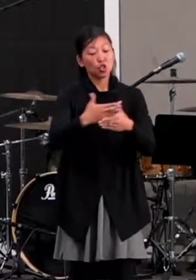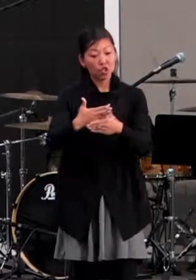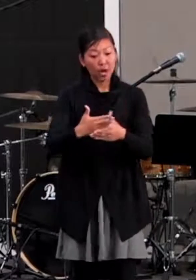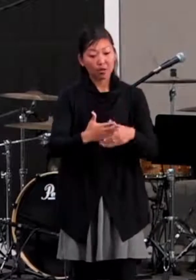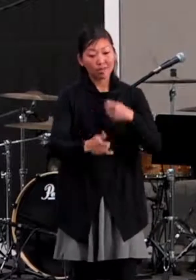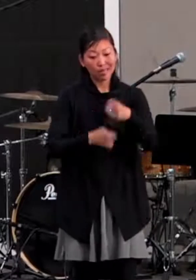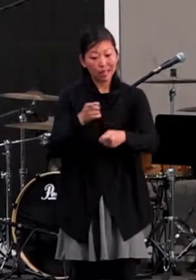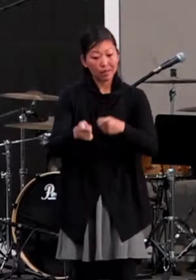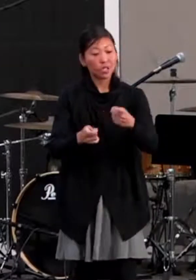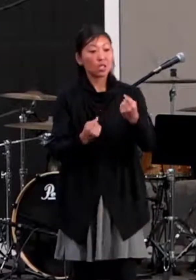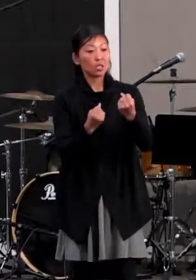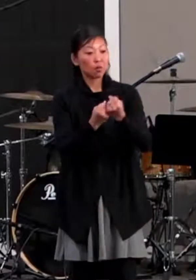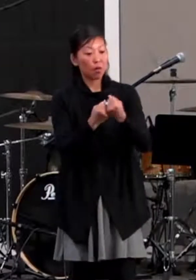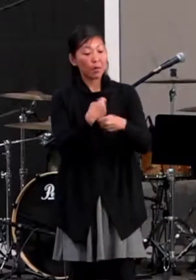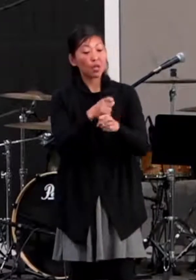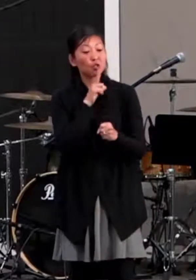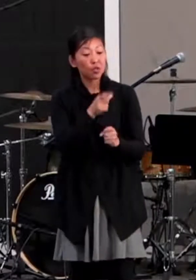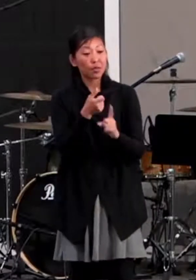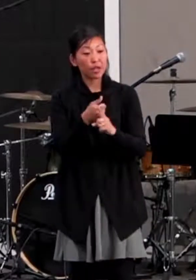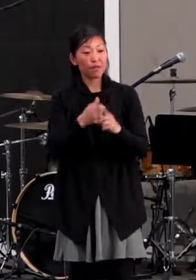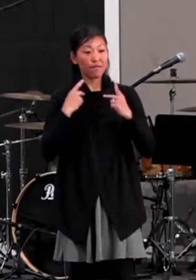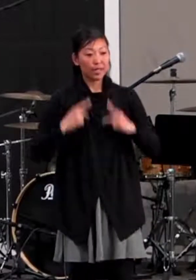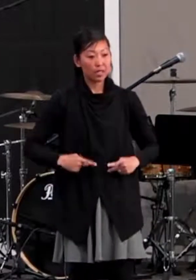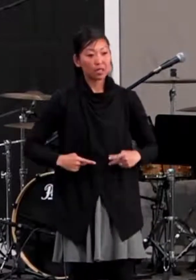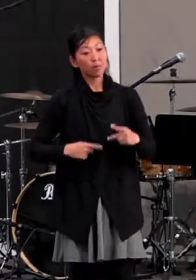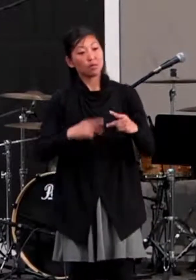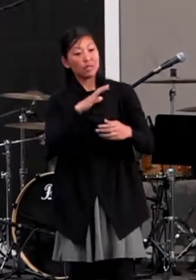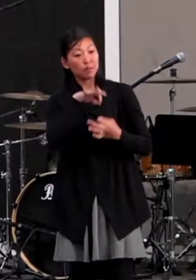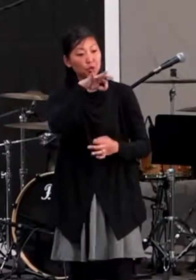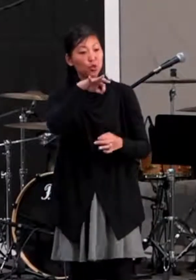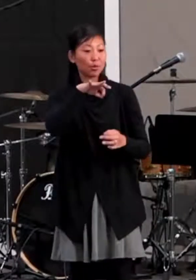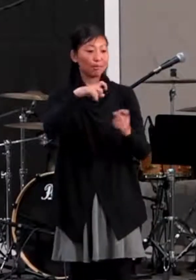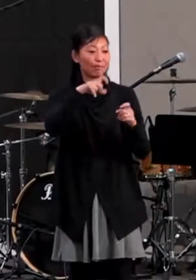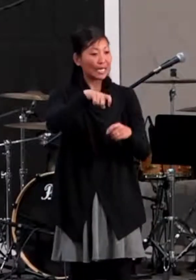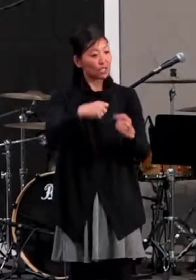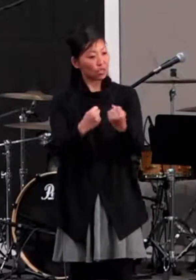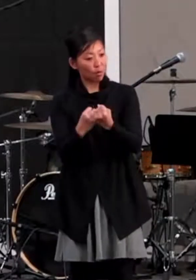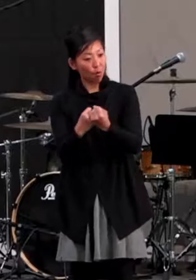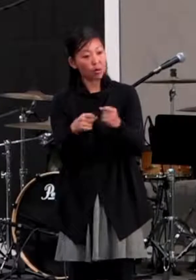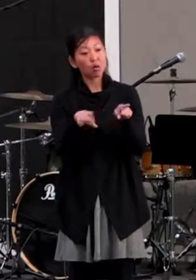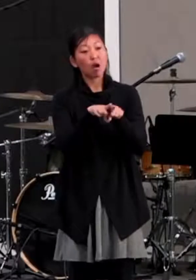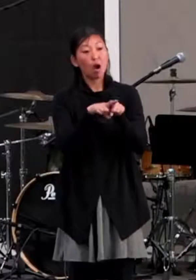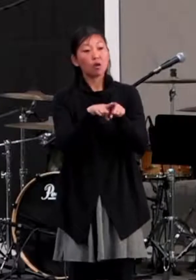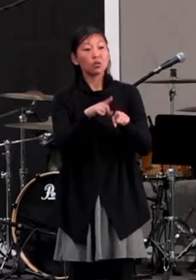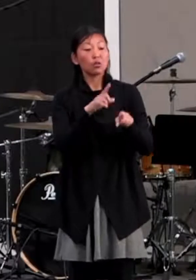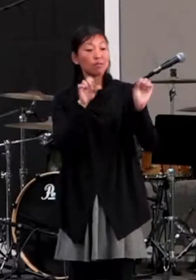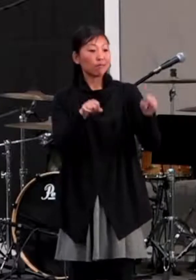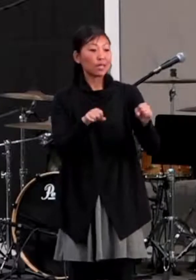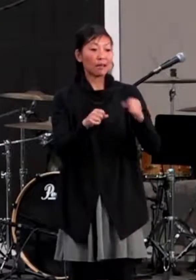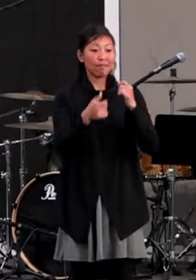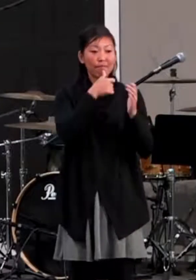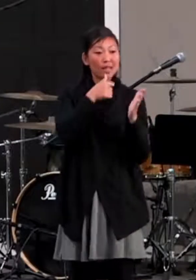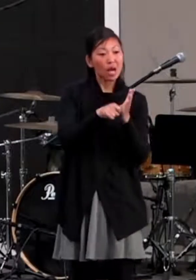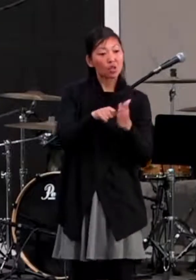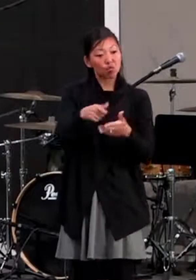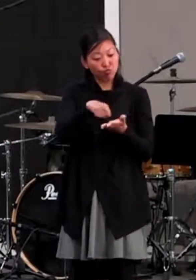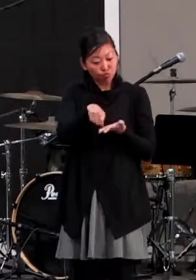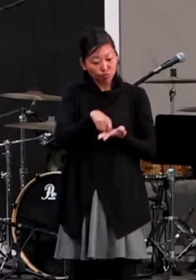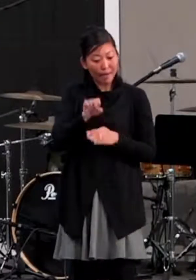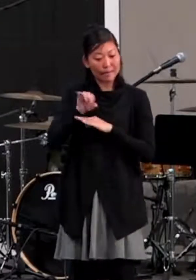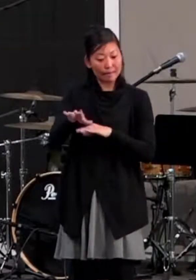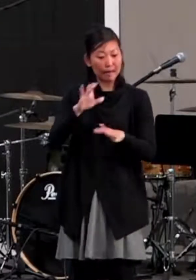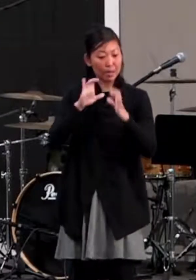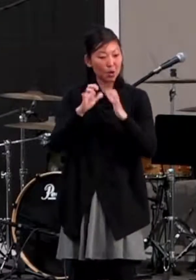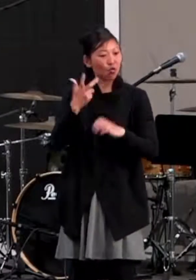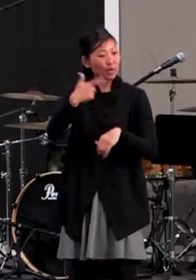spiritual needs are cared for, plus allows us to create a meaningful relationship by exchanging letters a few times a year. I'd love to share with you why